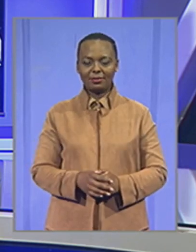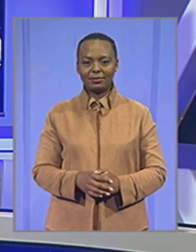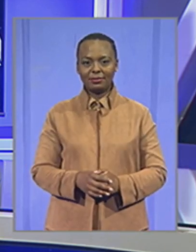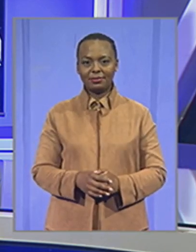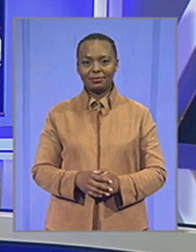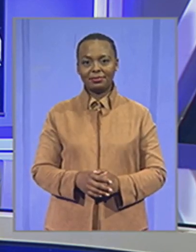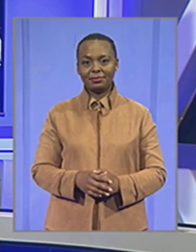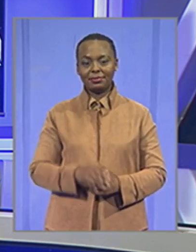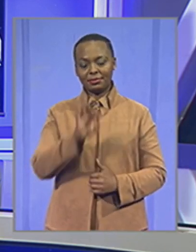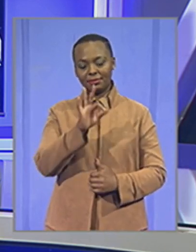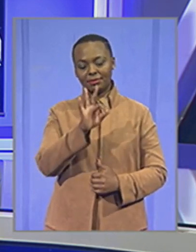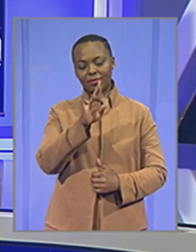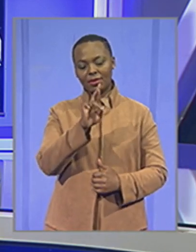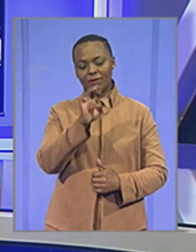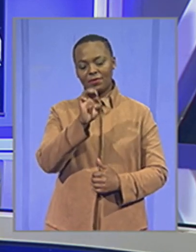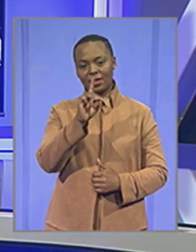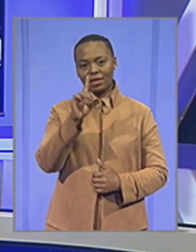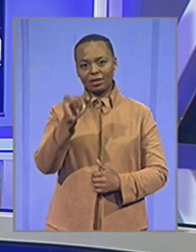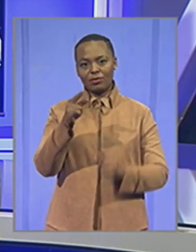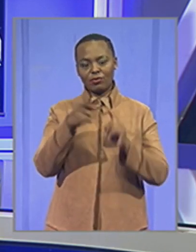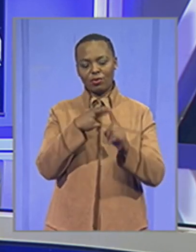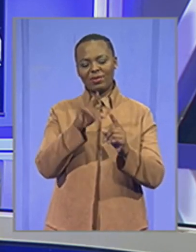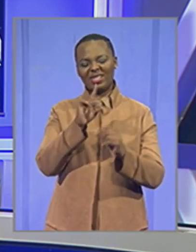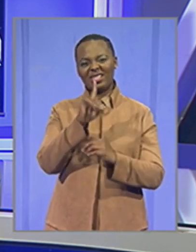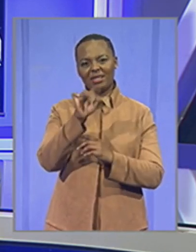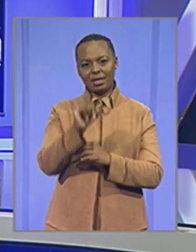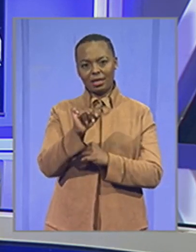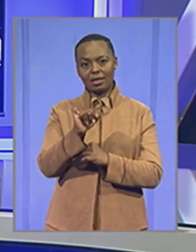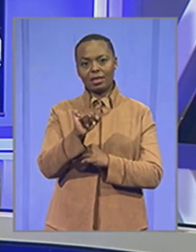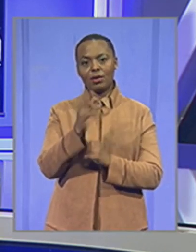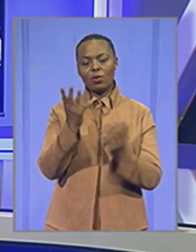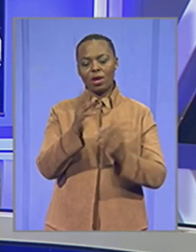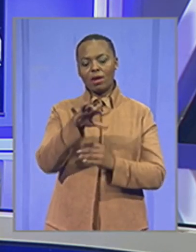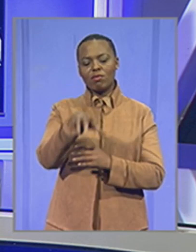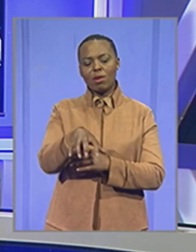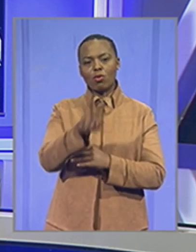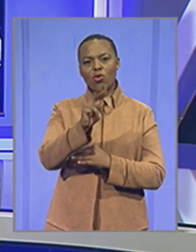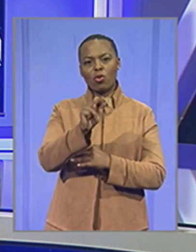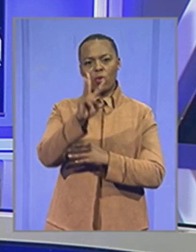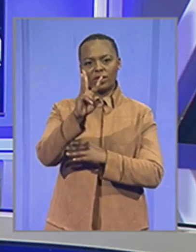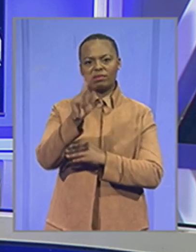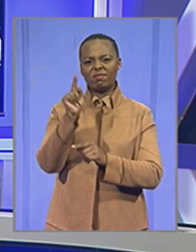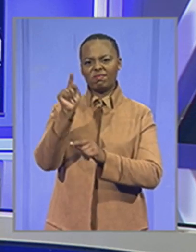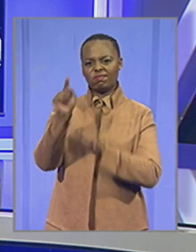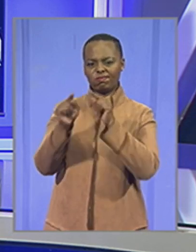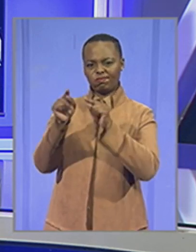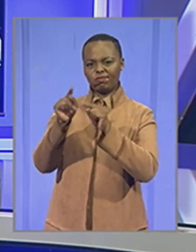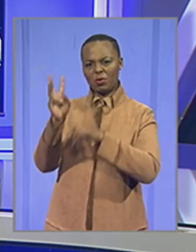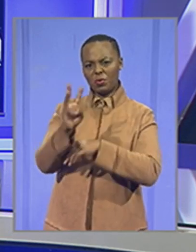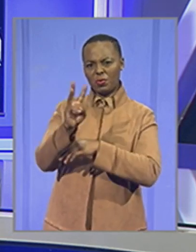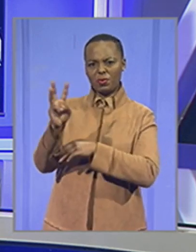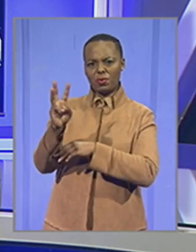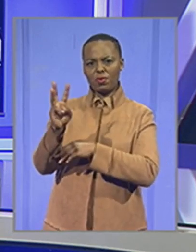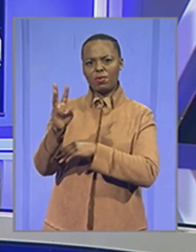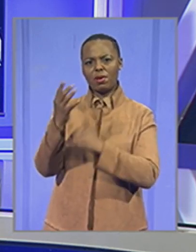Freddy Sonakile wa Democratic Alliance kwa Northwest o kgadile puso ka go dirisa diranta di le